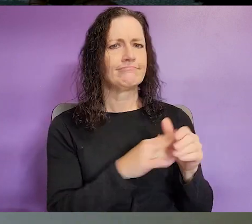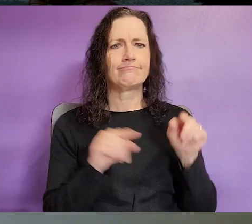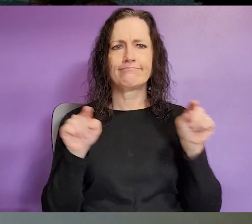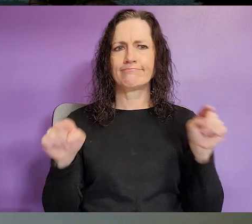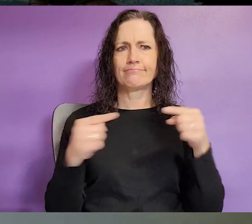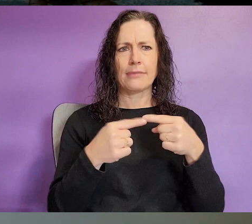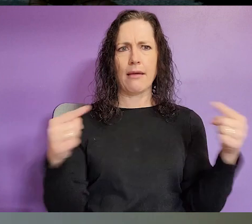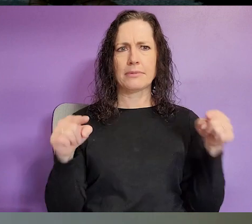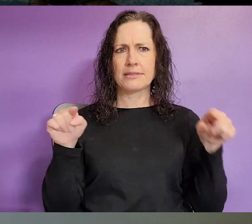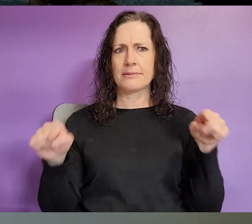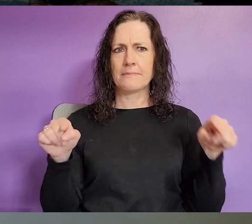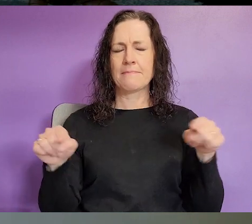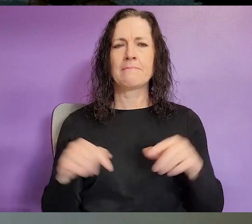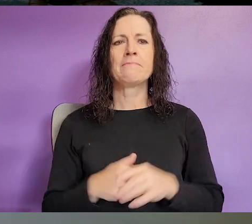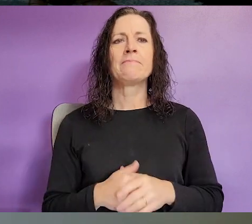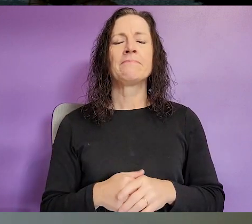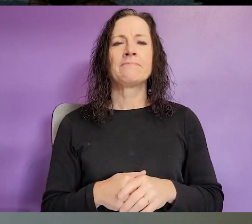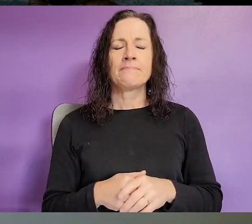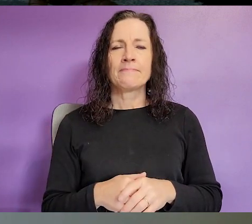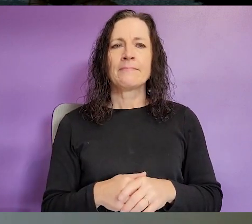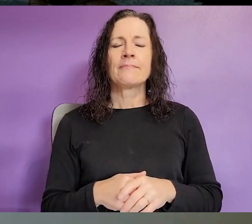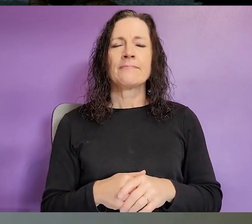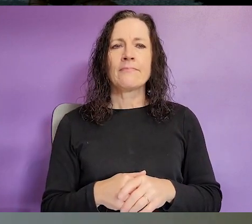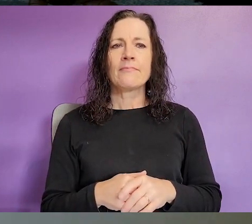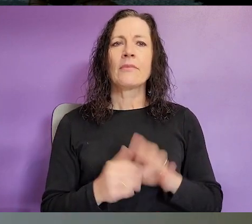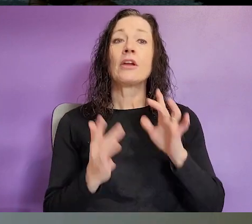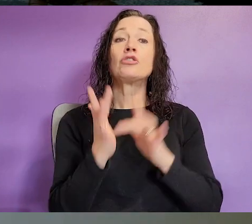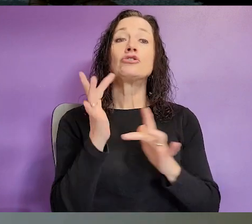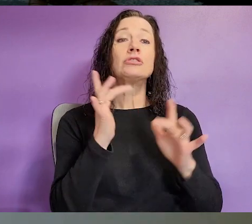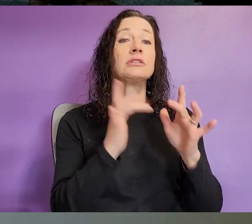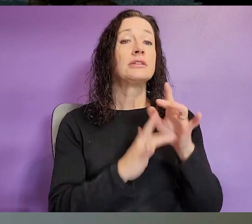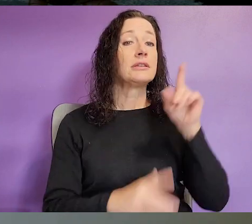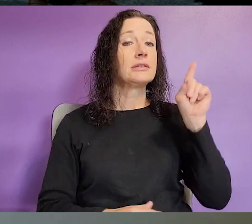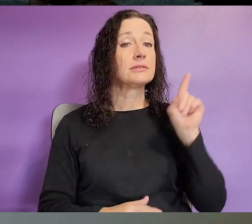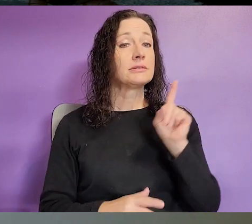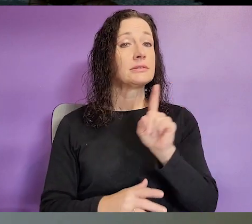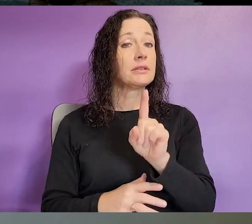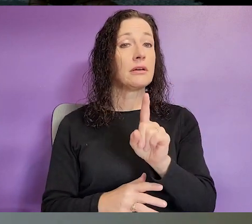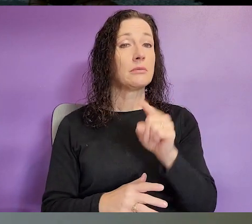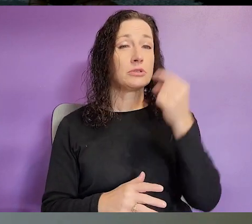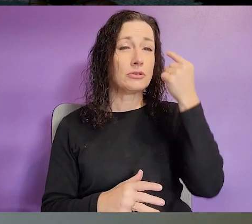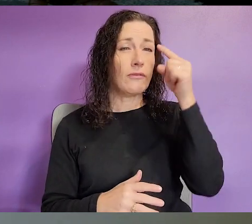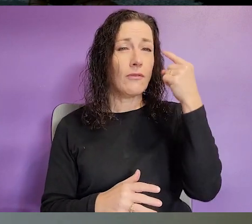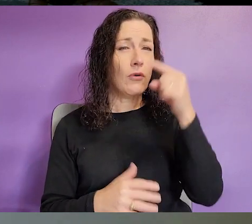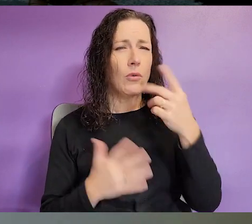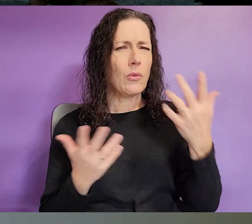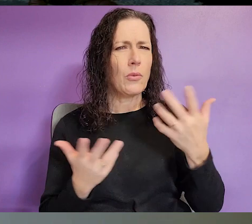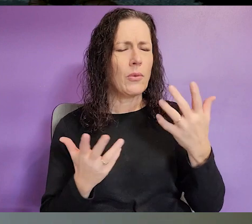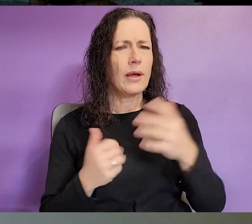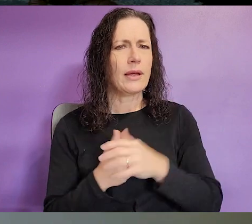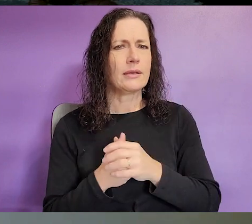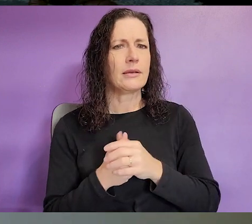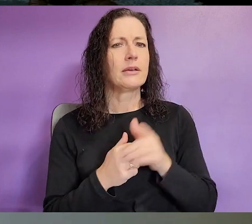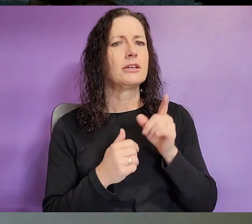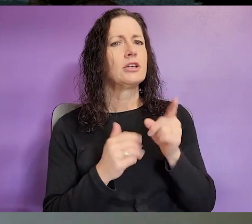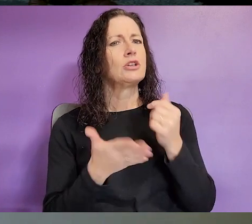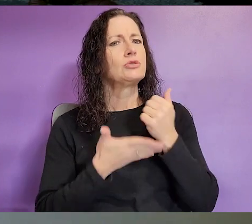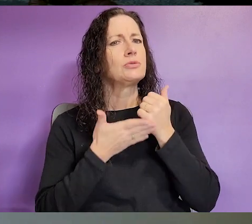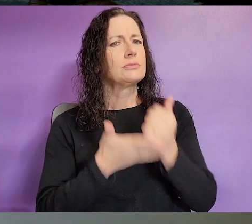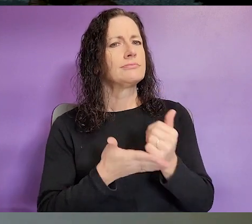Jesus comes to arrange